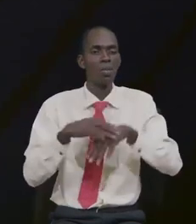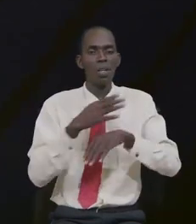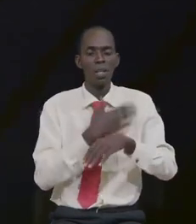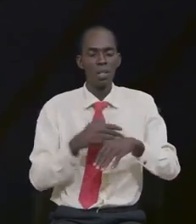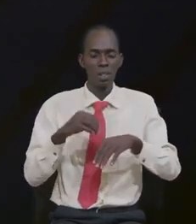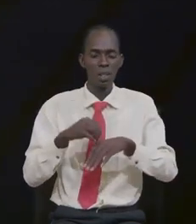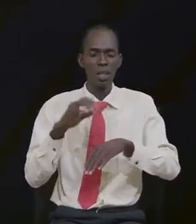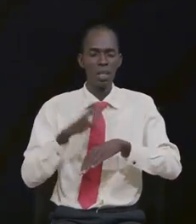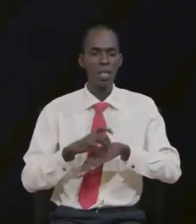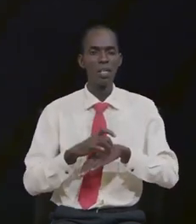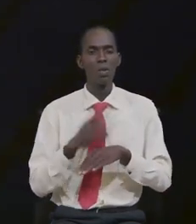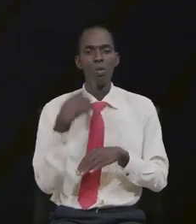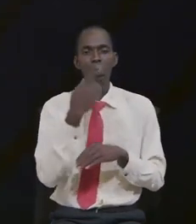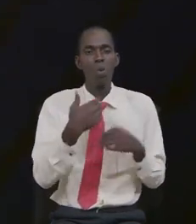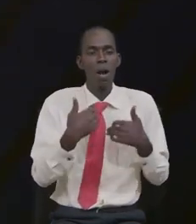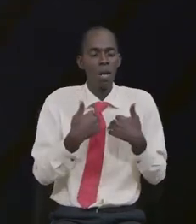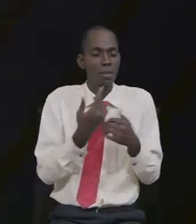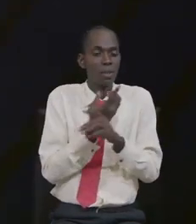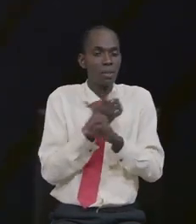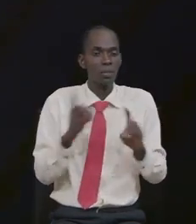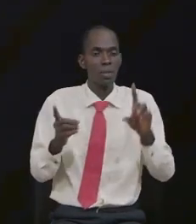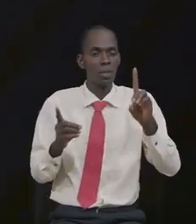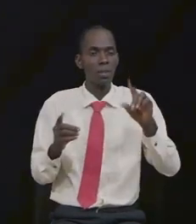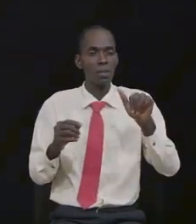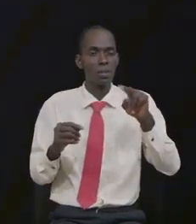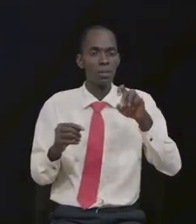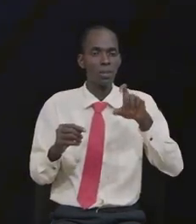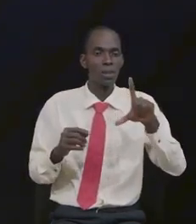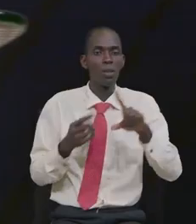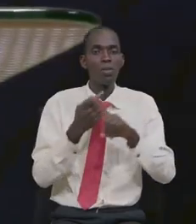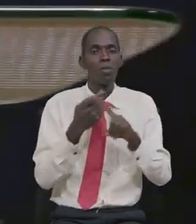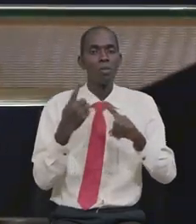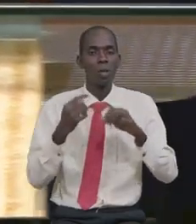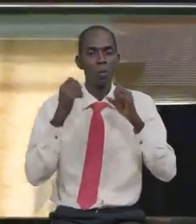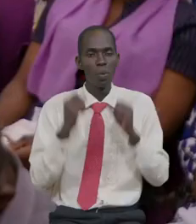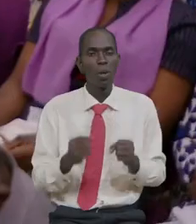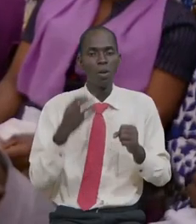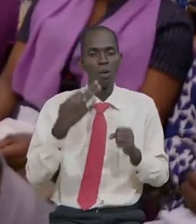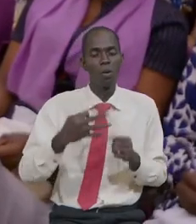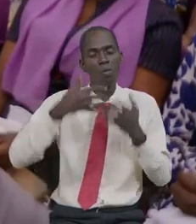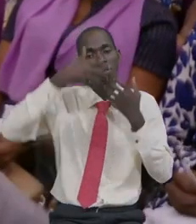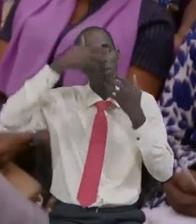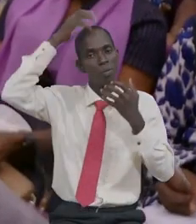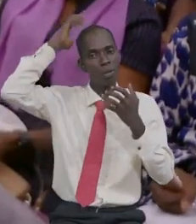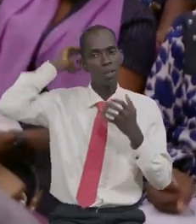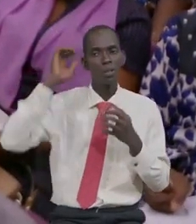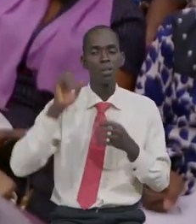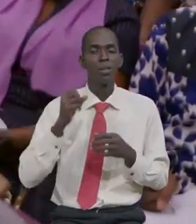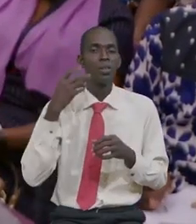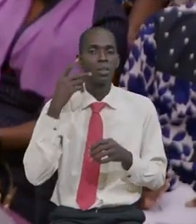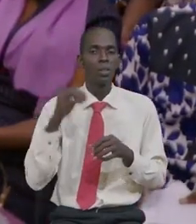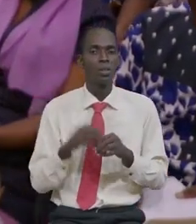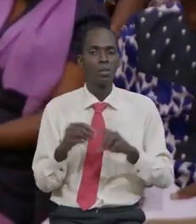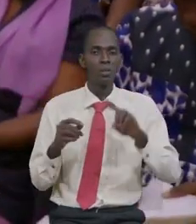has delivered Daniel from the power of lions? In 1 Kings chapter 8,